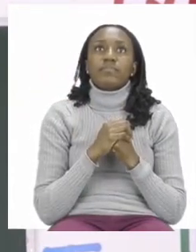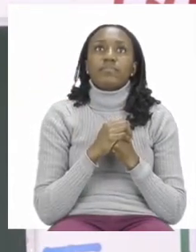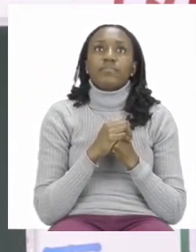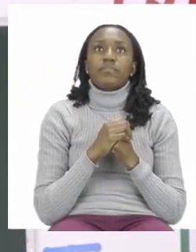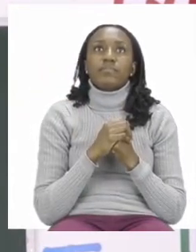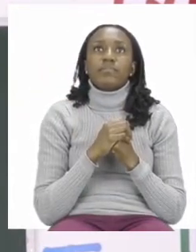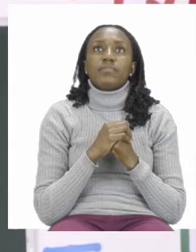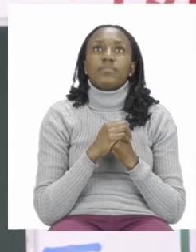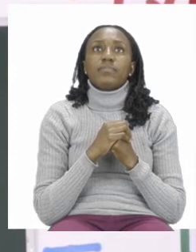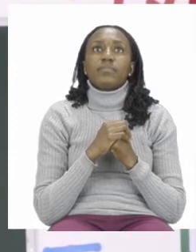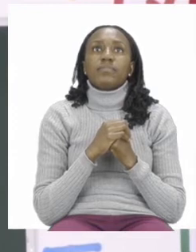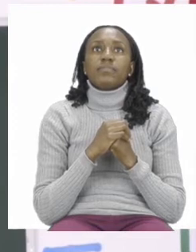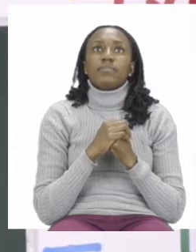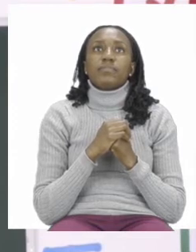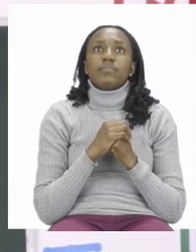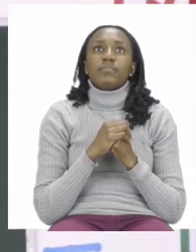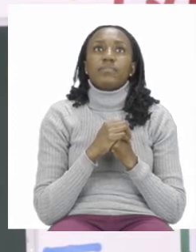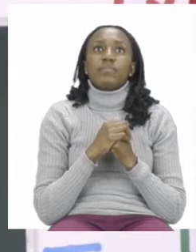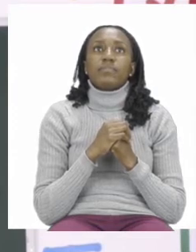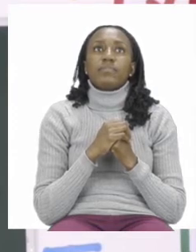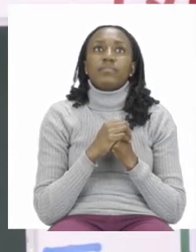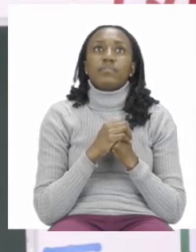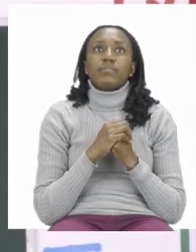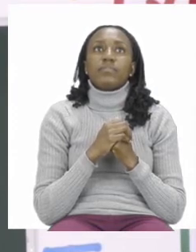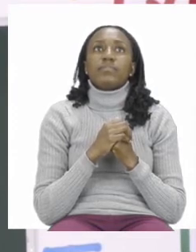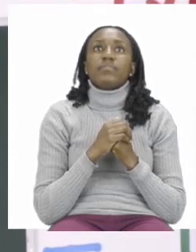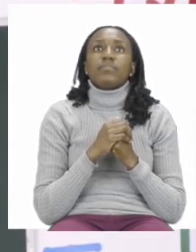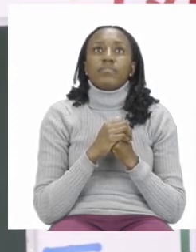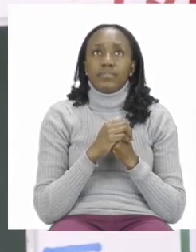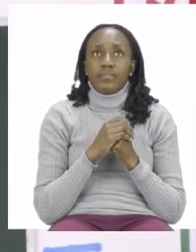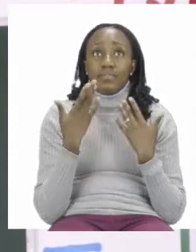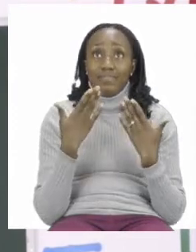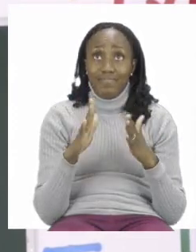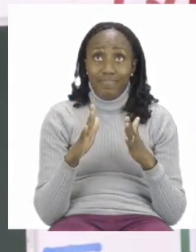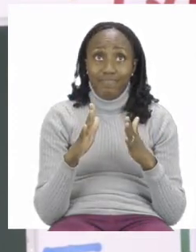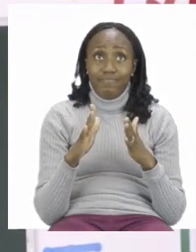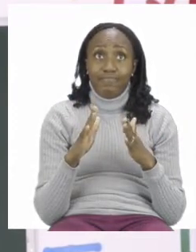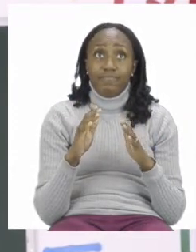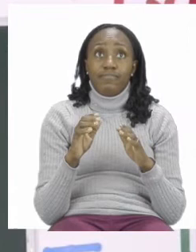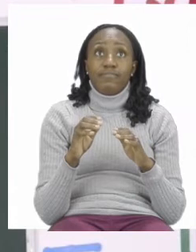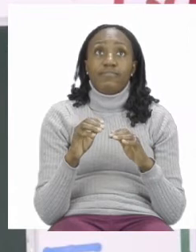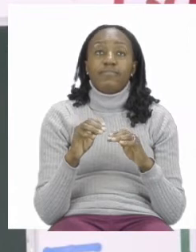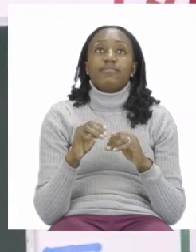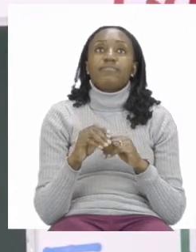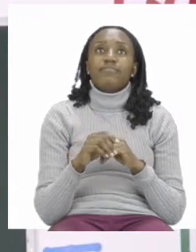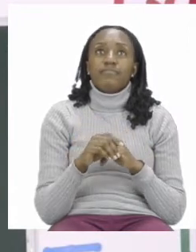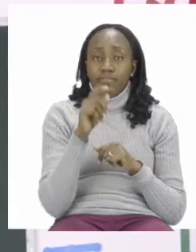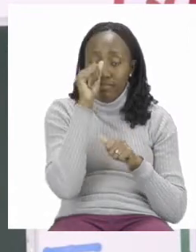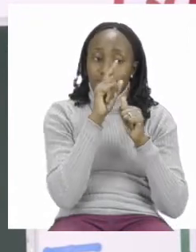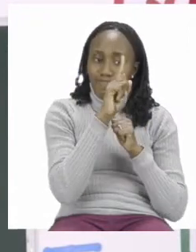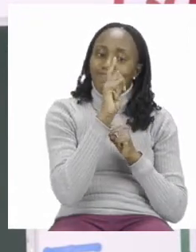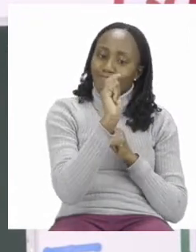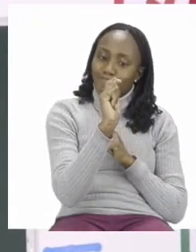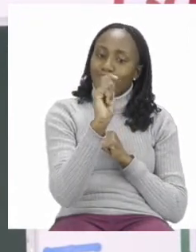units. So we know that we have broken them down in their place values. The one is with the tens and